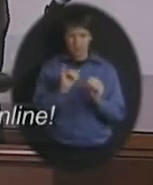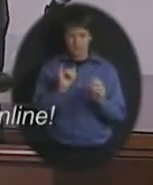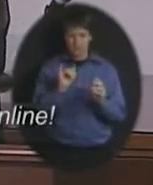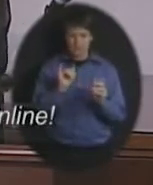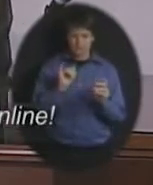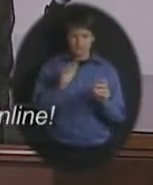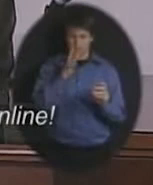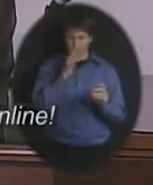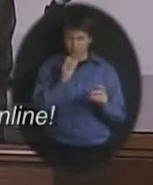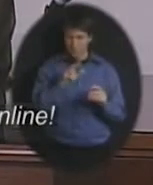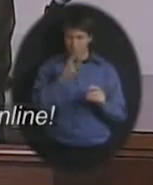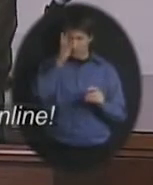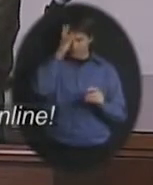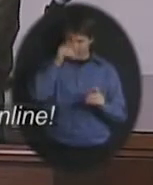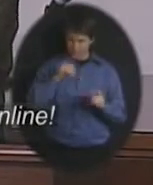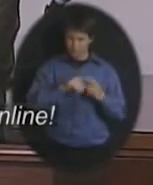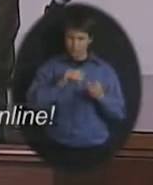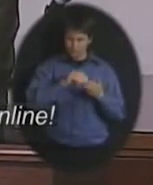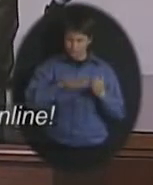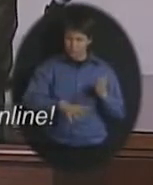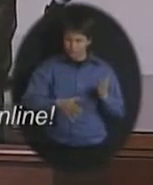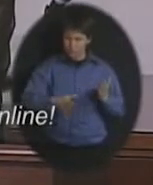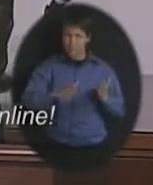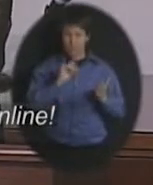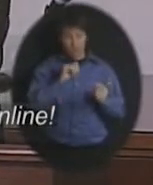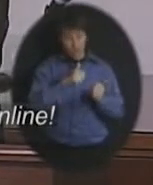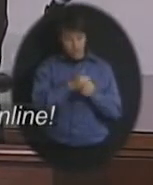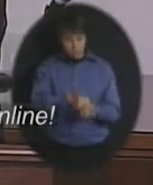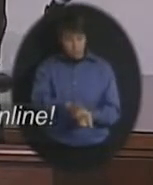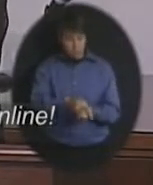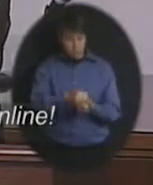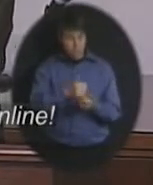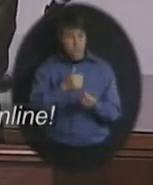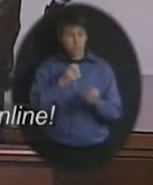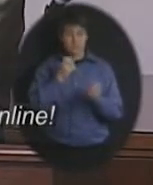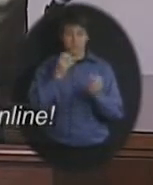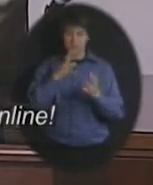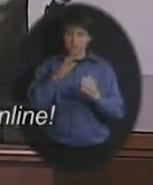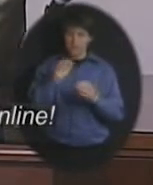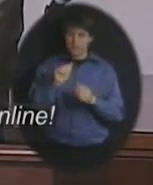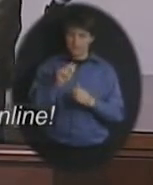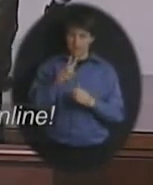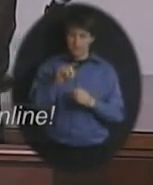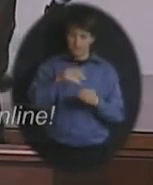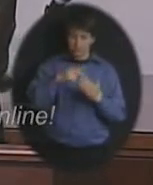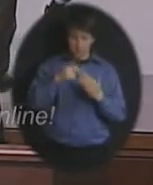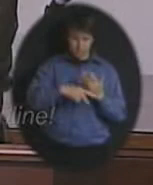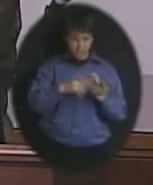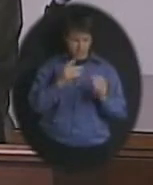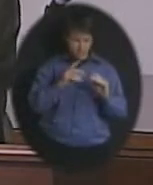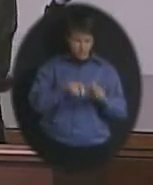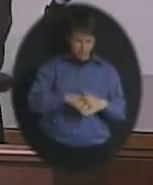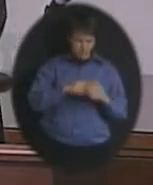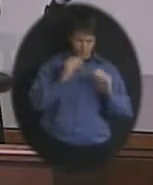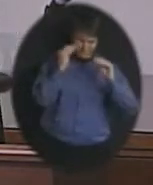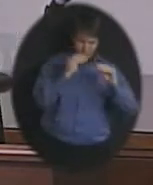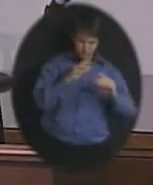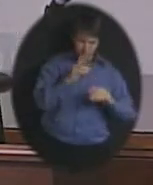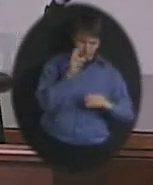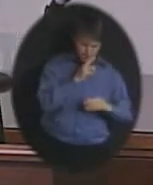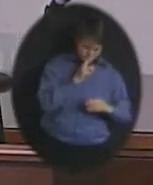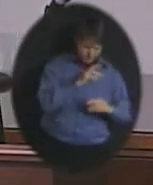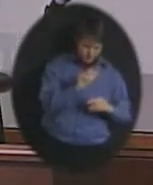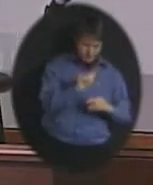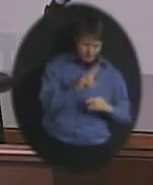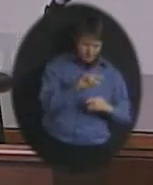these students, and then staying with them. Many of our Avid programs loop with the kids, so I may start out teaching freshman Avid, the next year I do sophomore Avid,